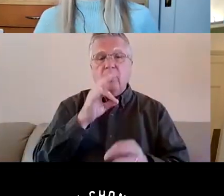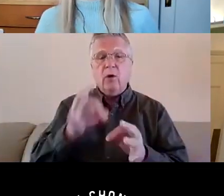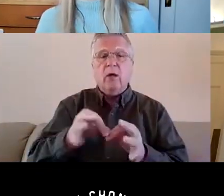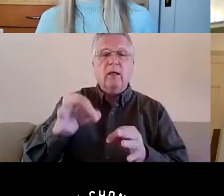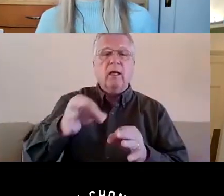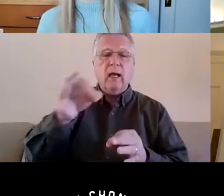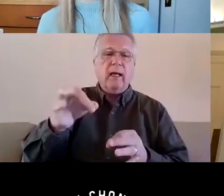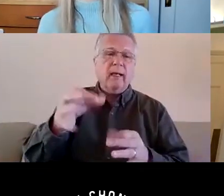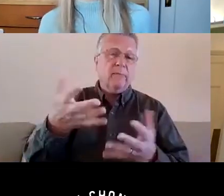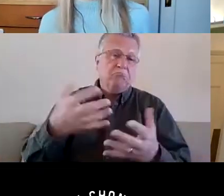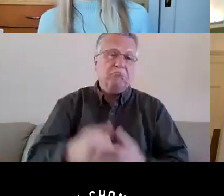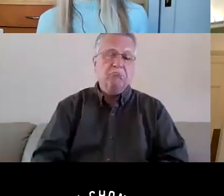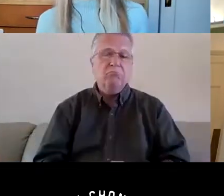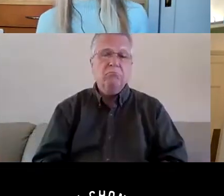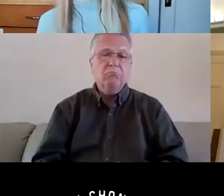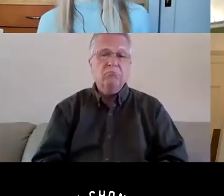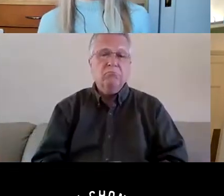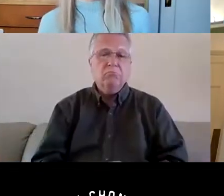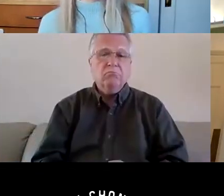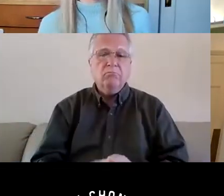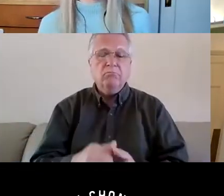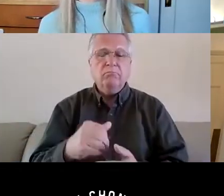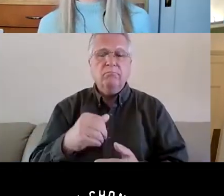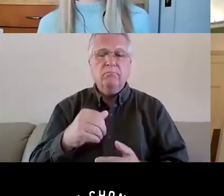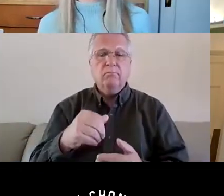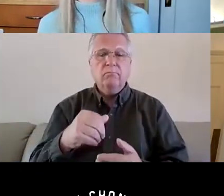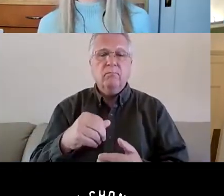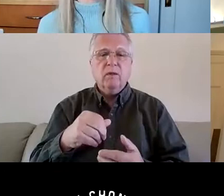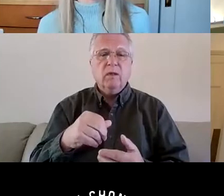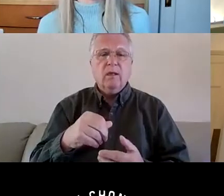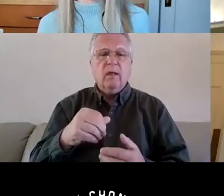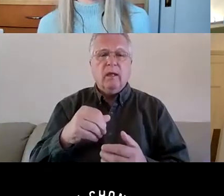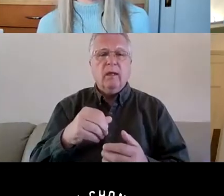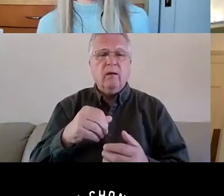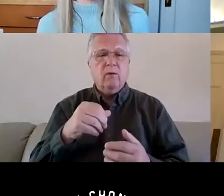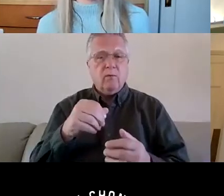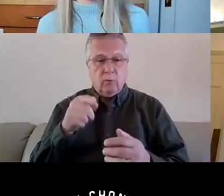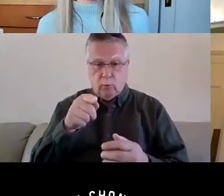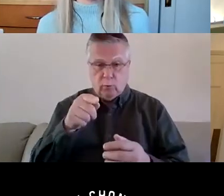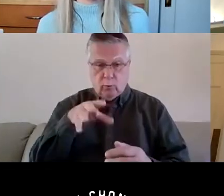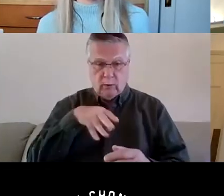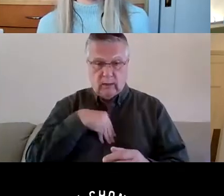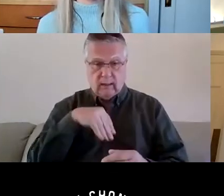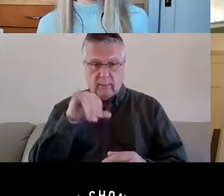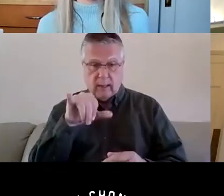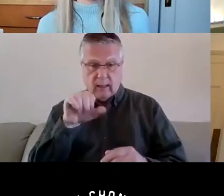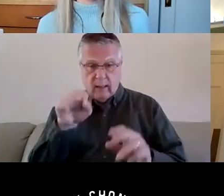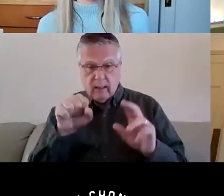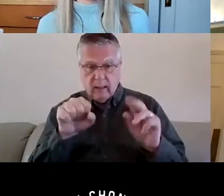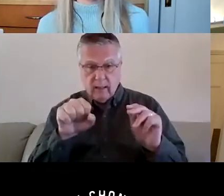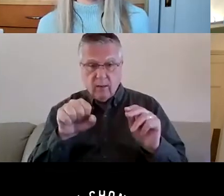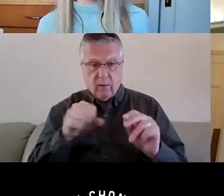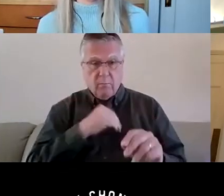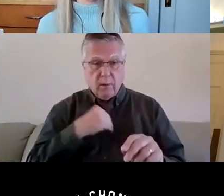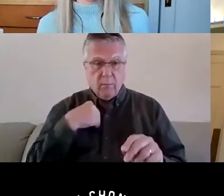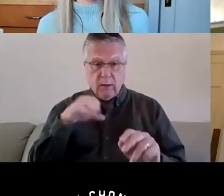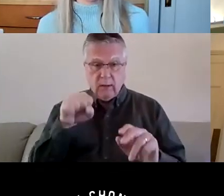way subsequent to some final action. Would that be acceptable to members?